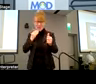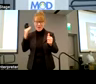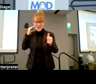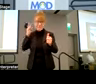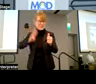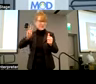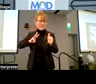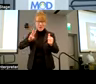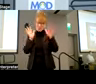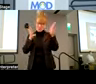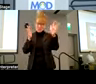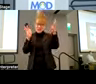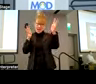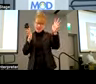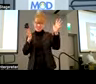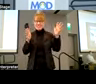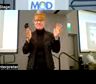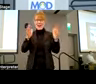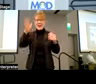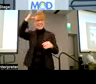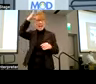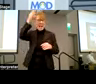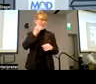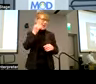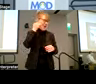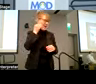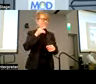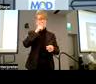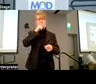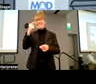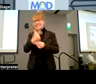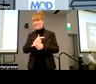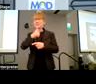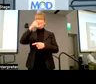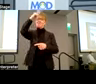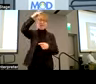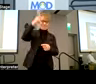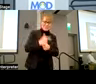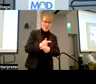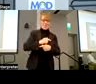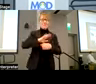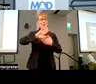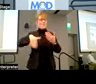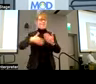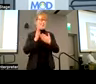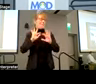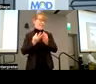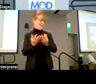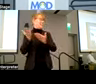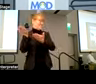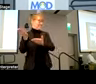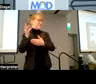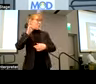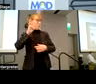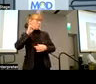Hello, dad. And my sister and my brother and my whole family is still in Worcester. I